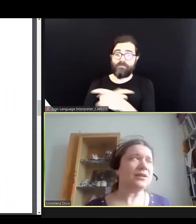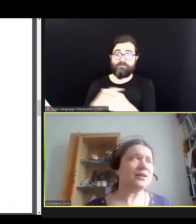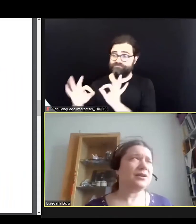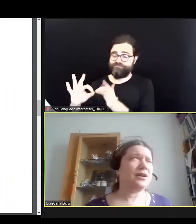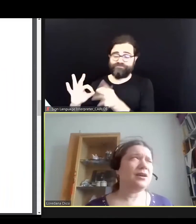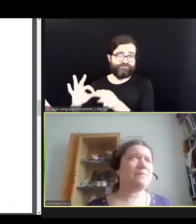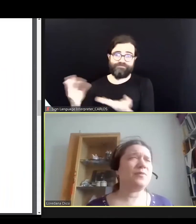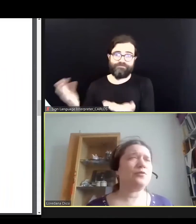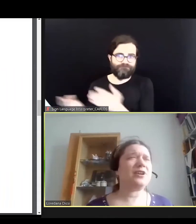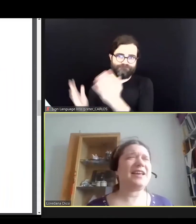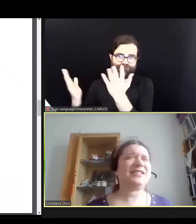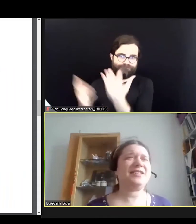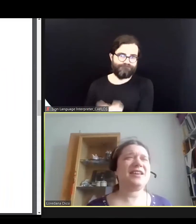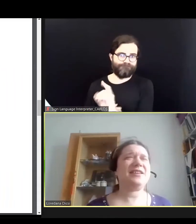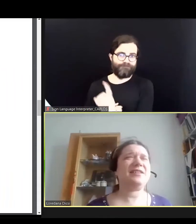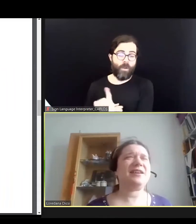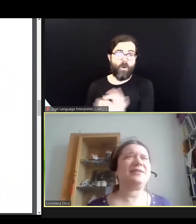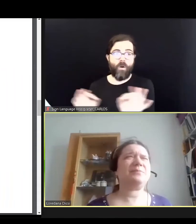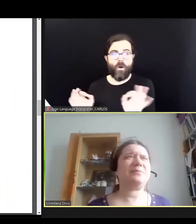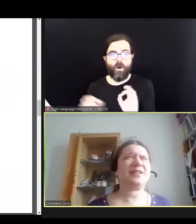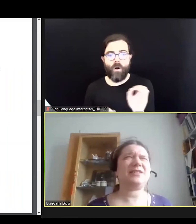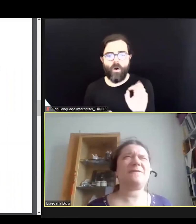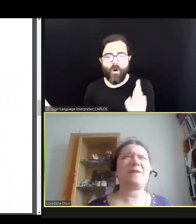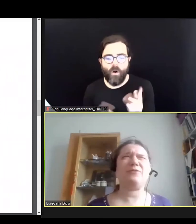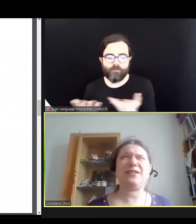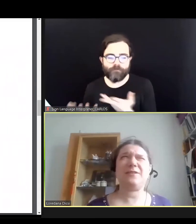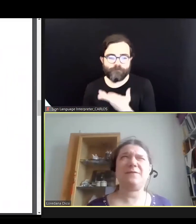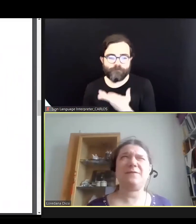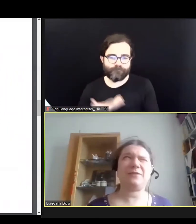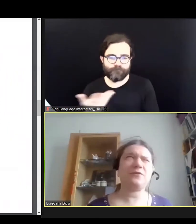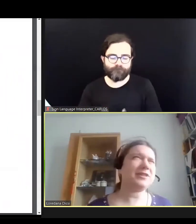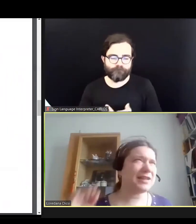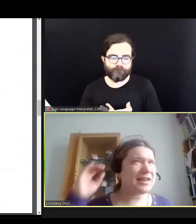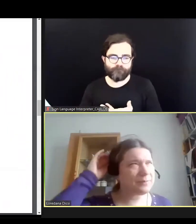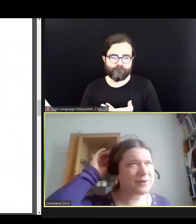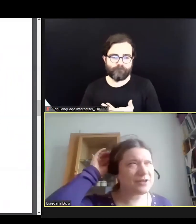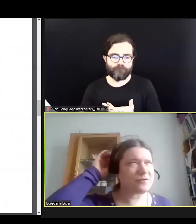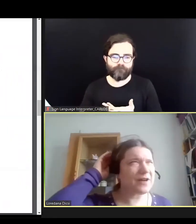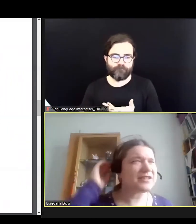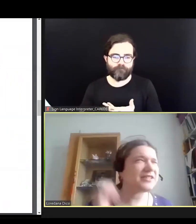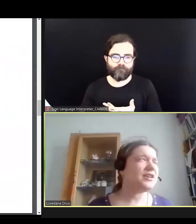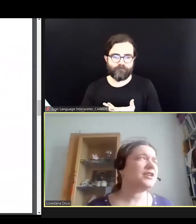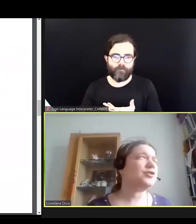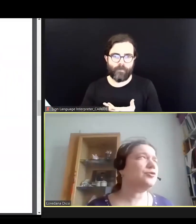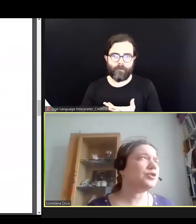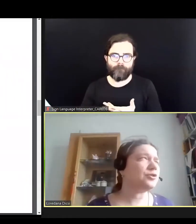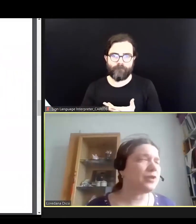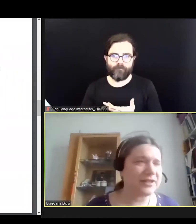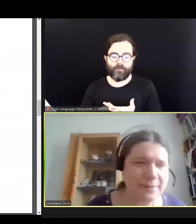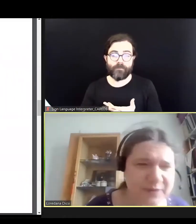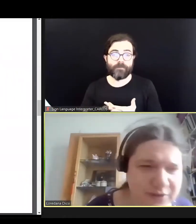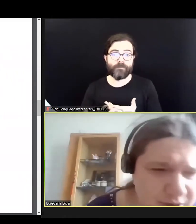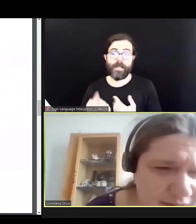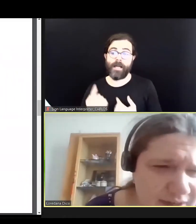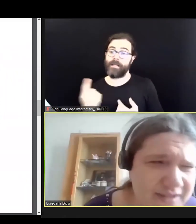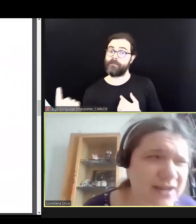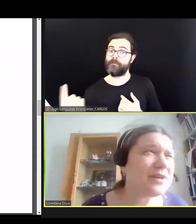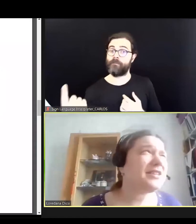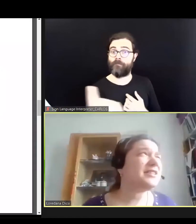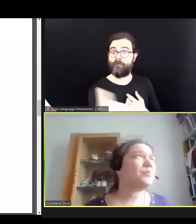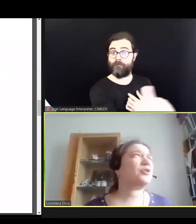scanned, simply scanned a picture? I had many times during my studies such material. I